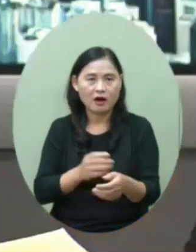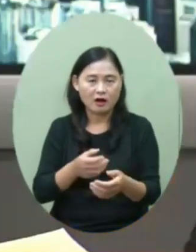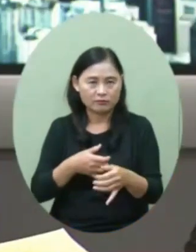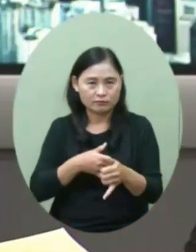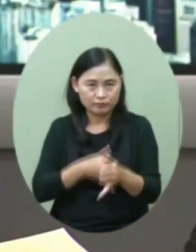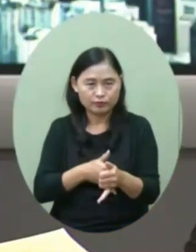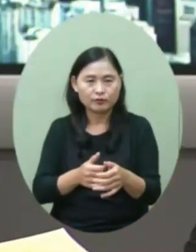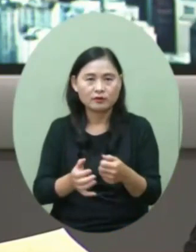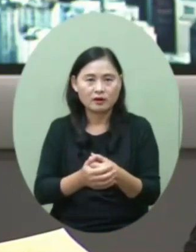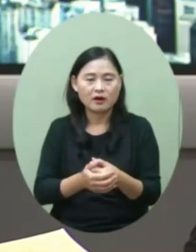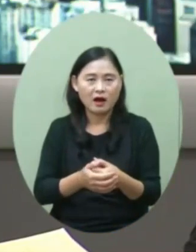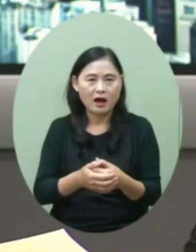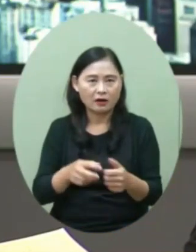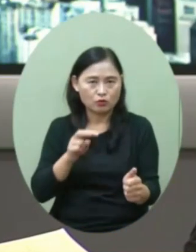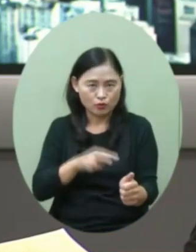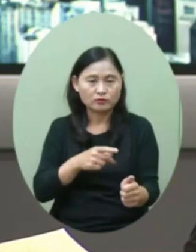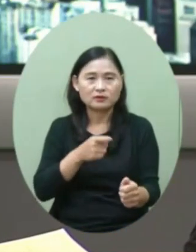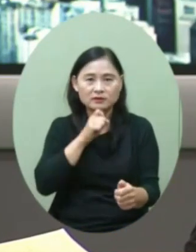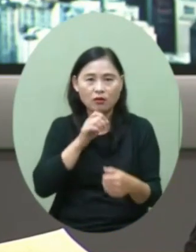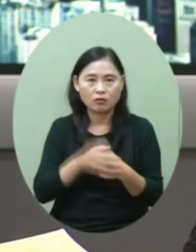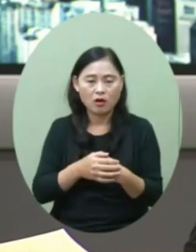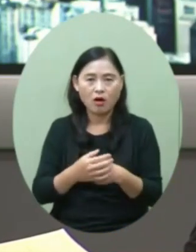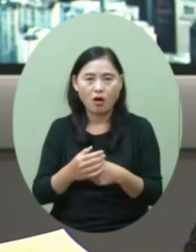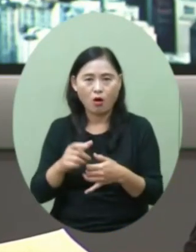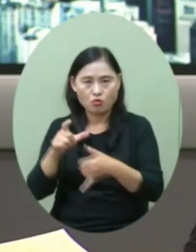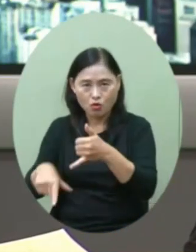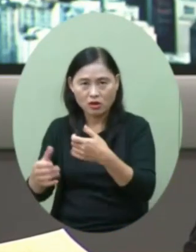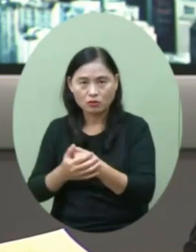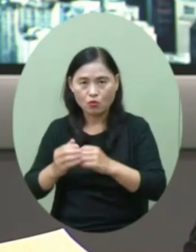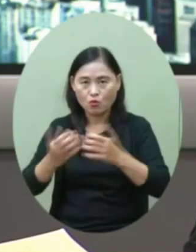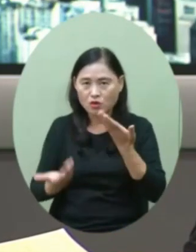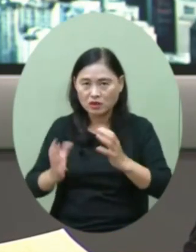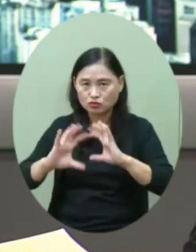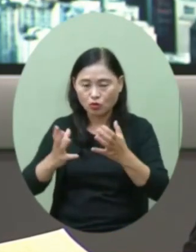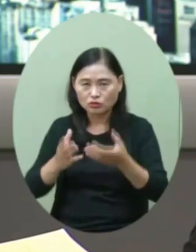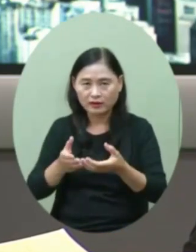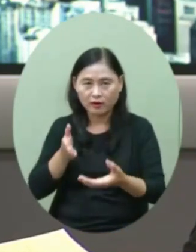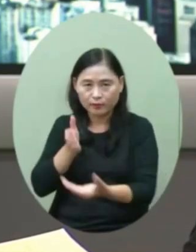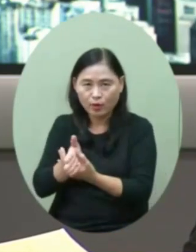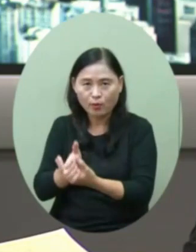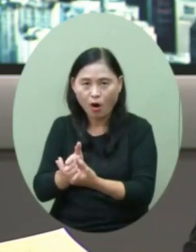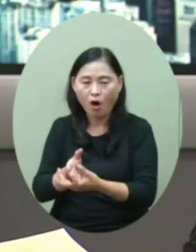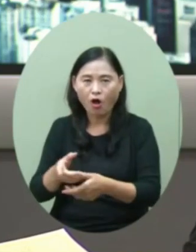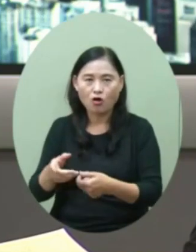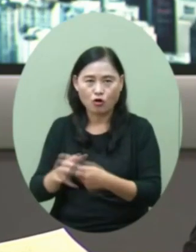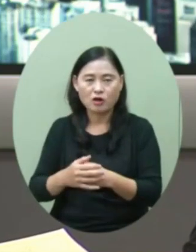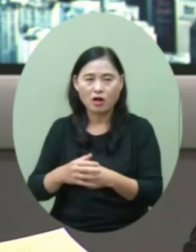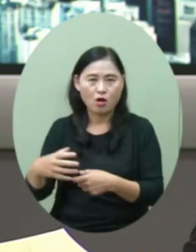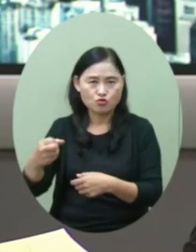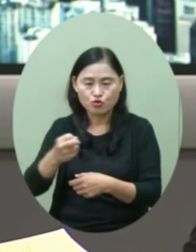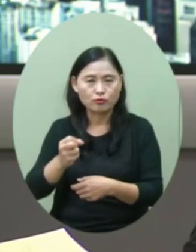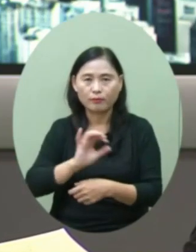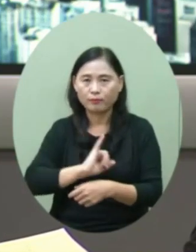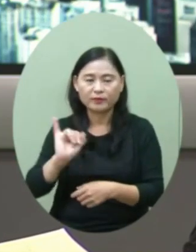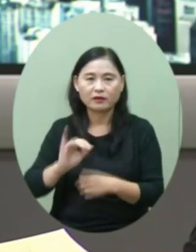It says that the office shall perform its mandate in strict compliance with law and be subject to supervision in accordance